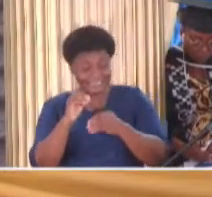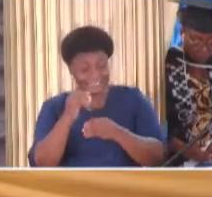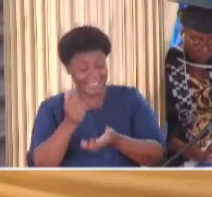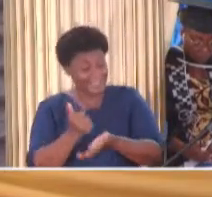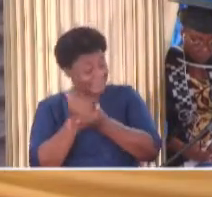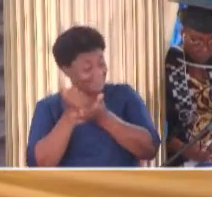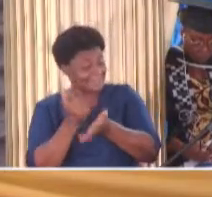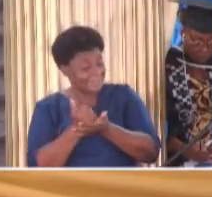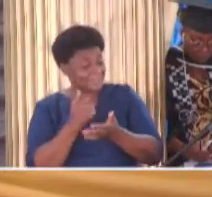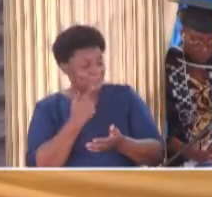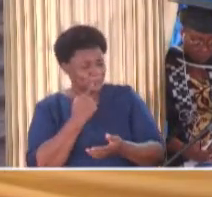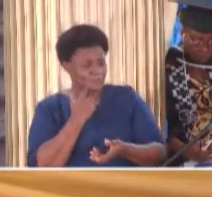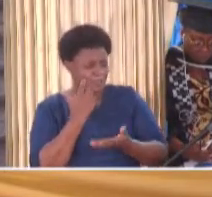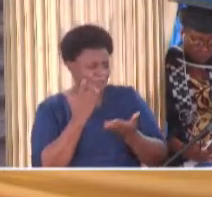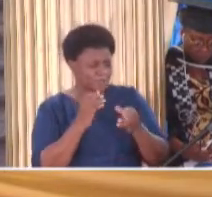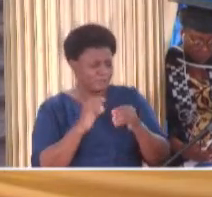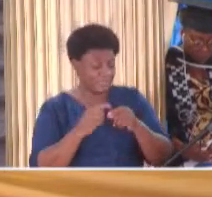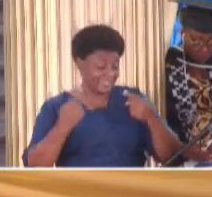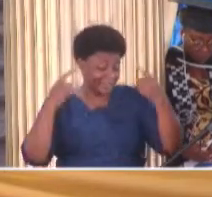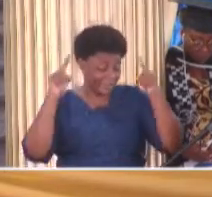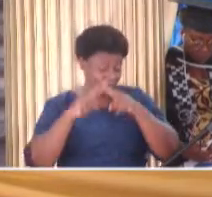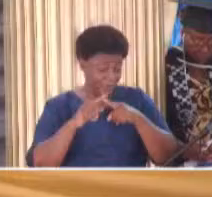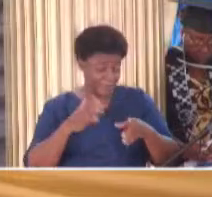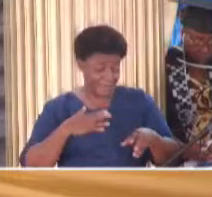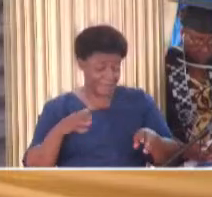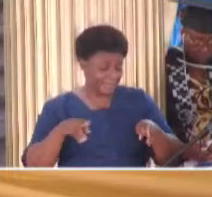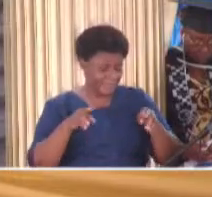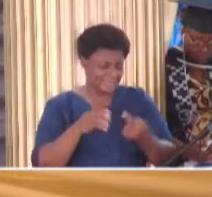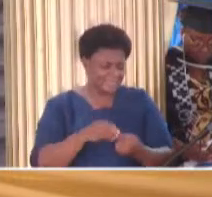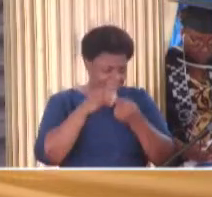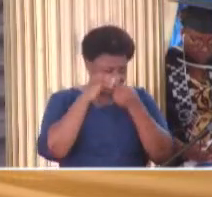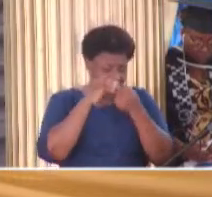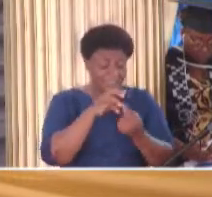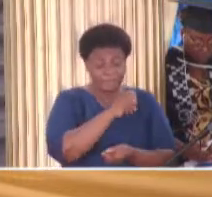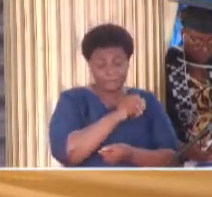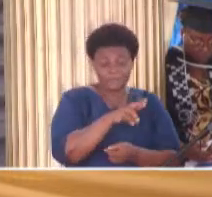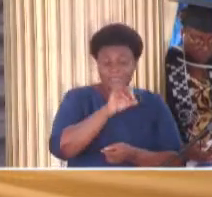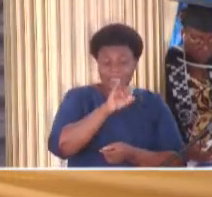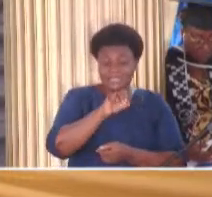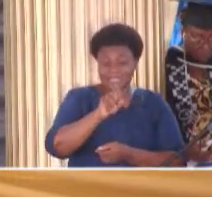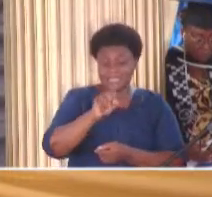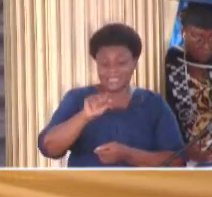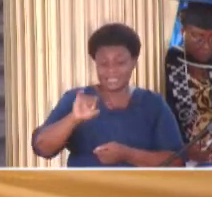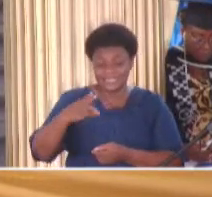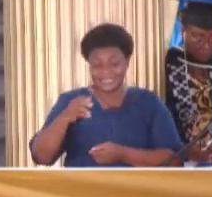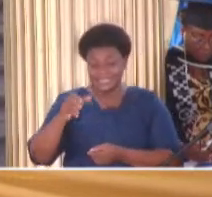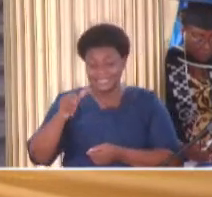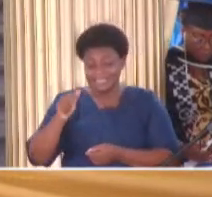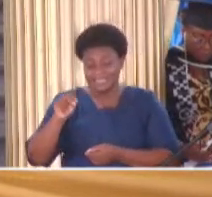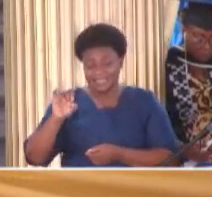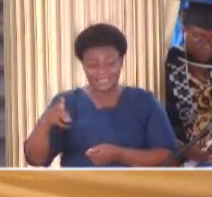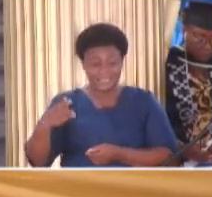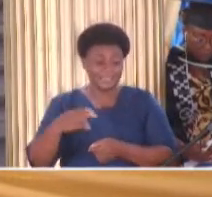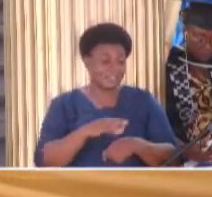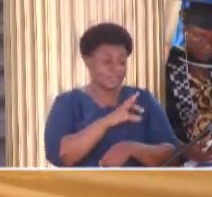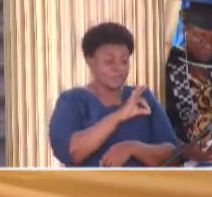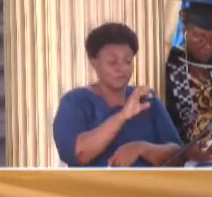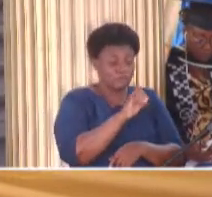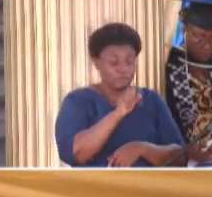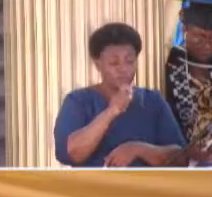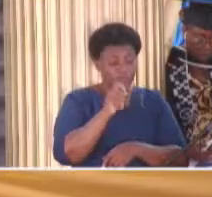expertise to the success of my journey, especially Mr. Isaac Assan, Mr. Foster Osei